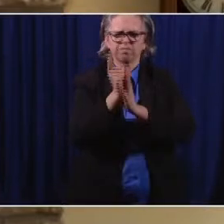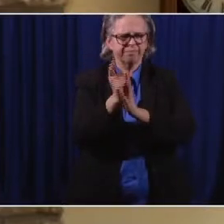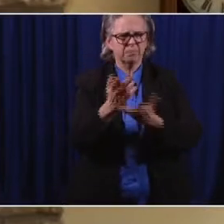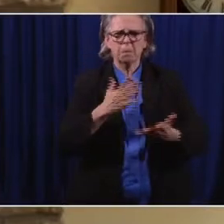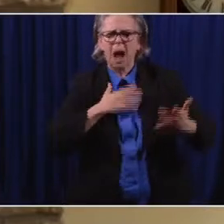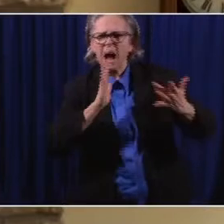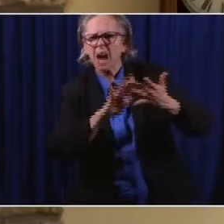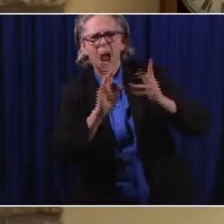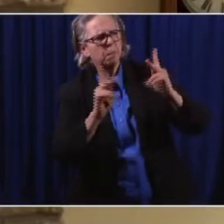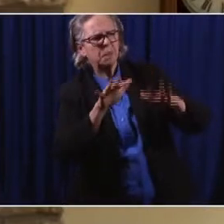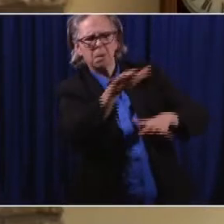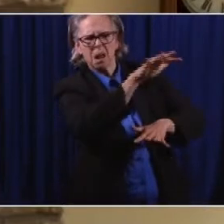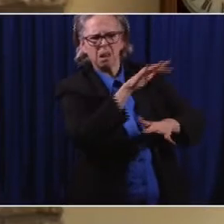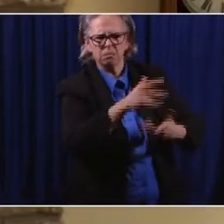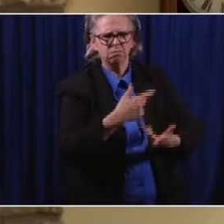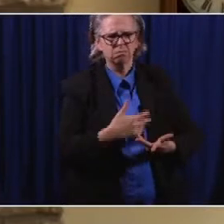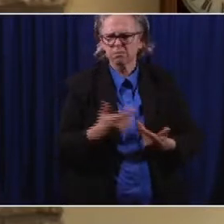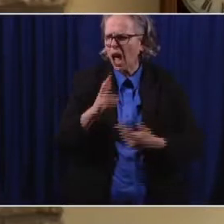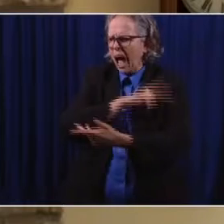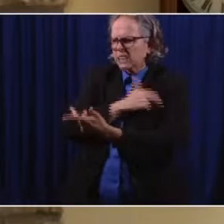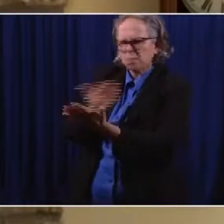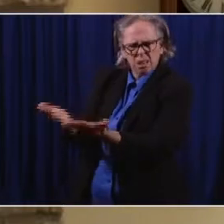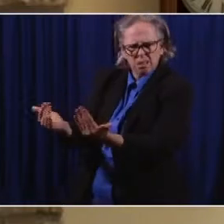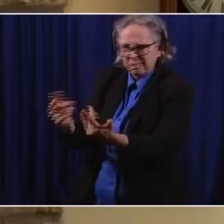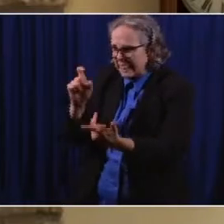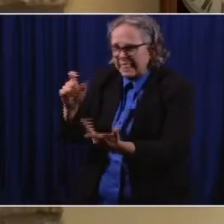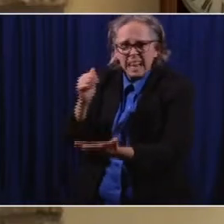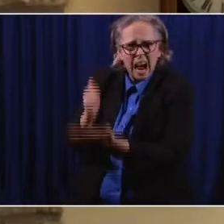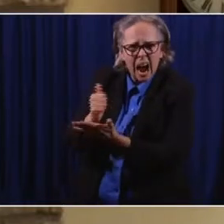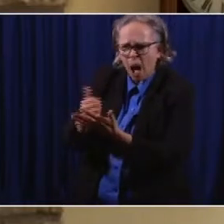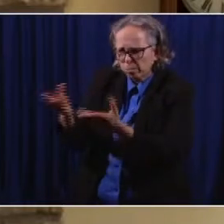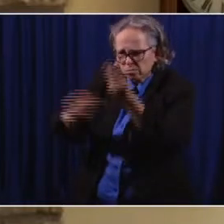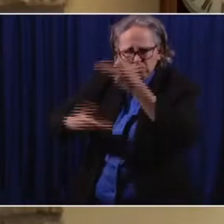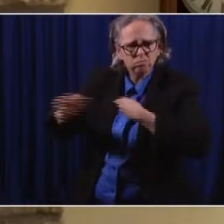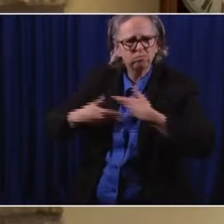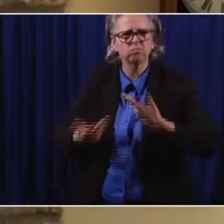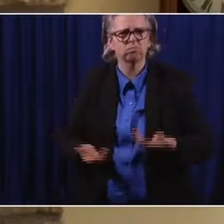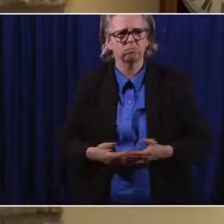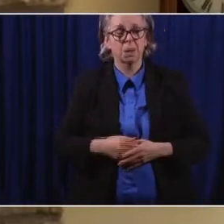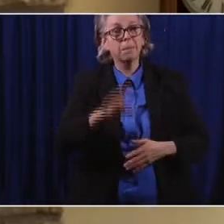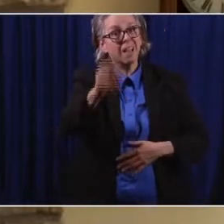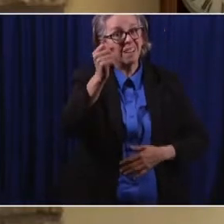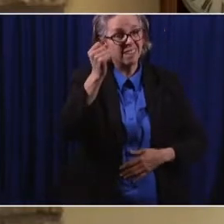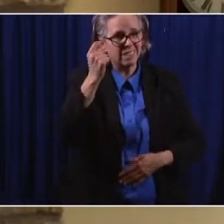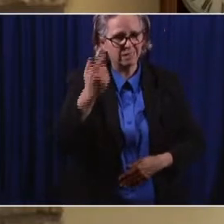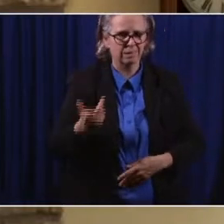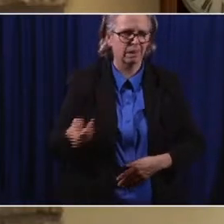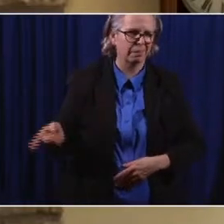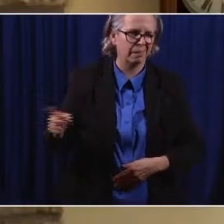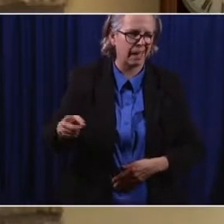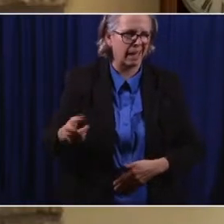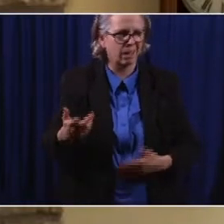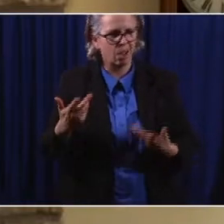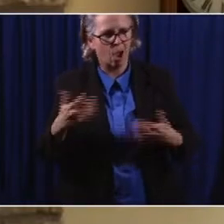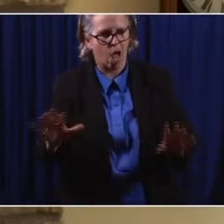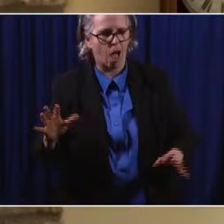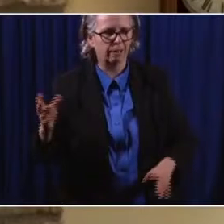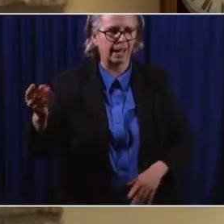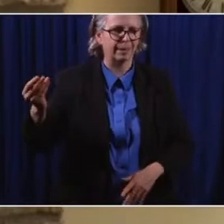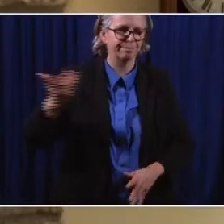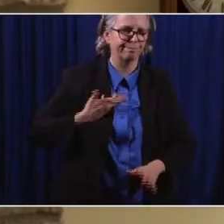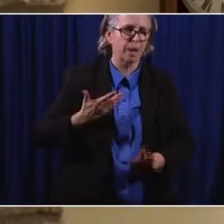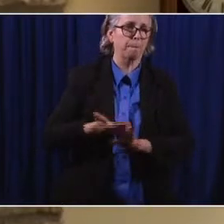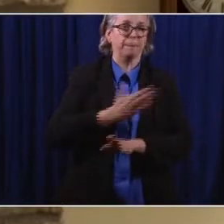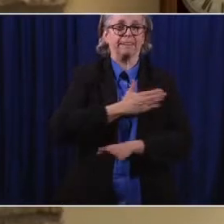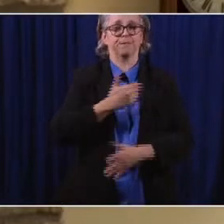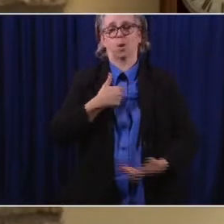major hospitals and see if there's anything that we can do. But knowing them, they're way up on it. And, they're looking